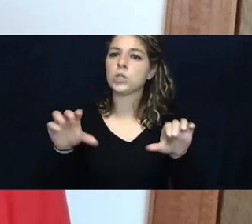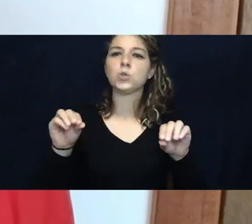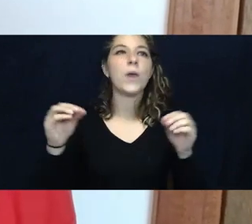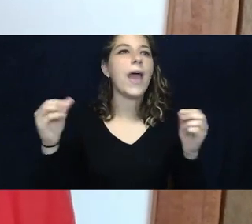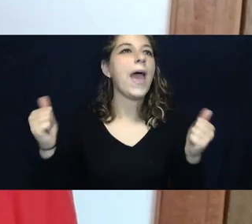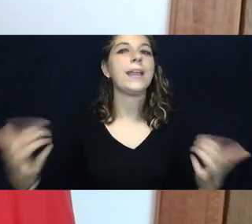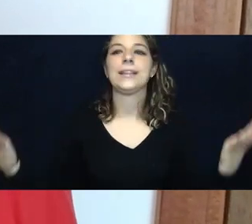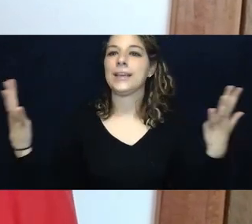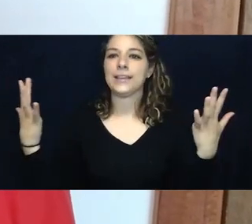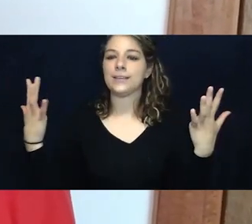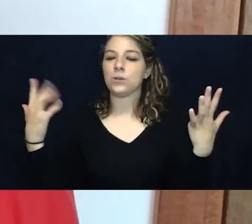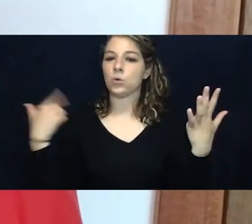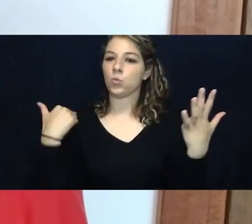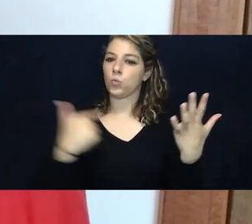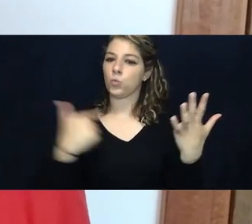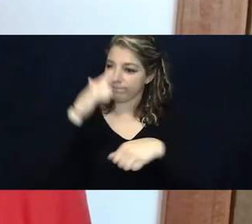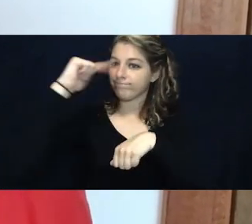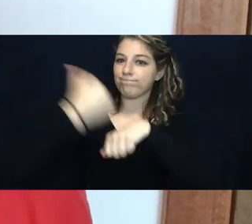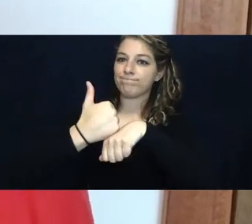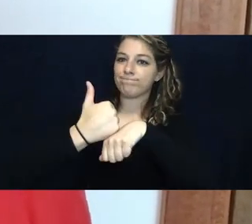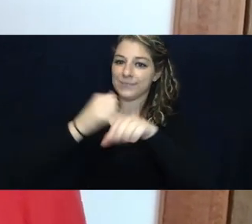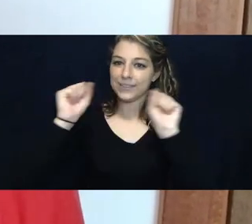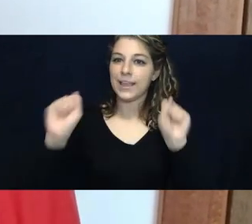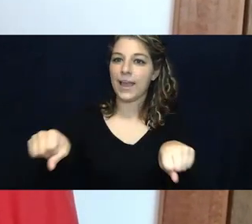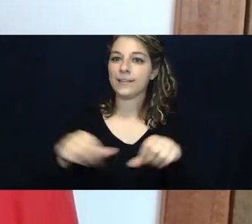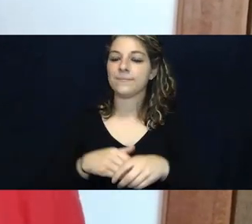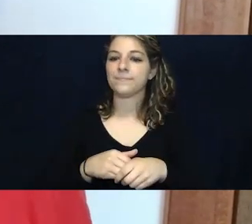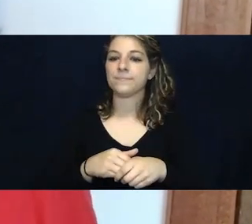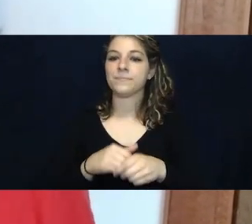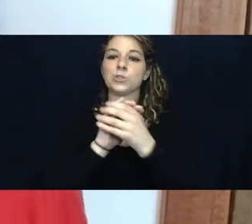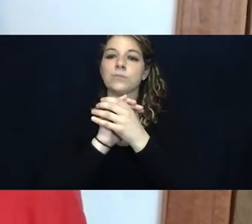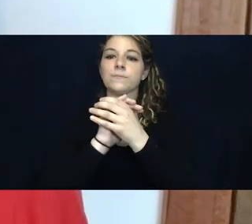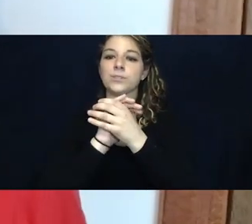we can do anything we set our minds to do,